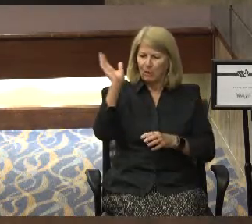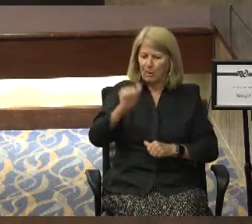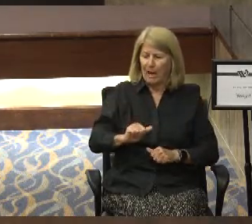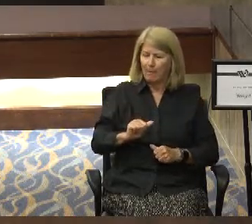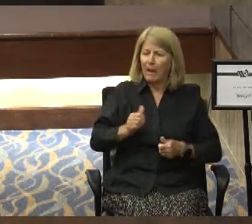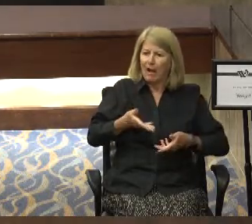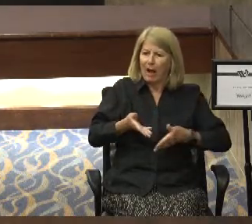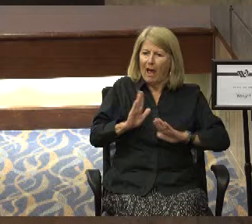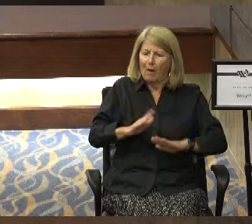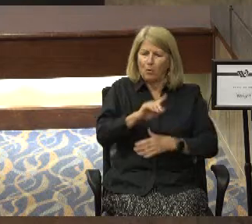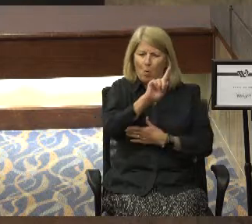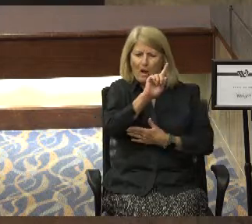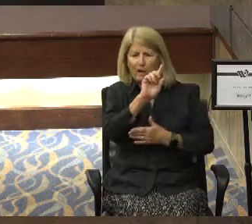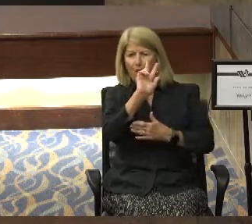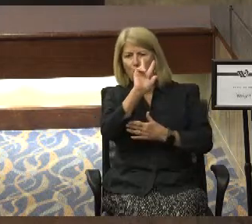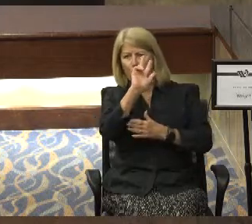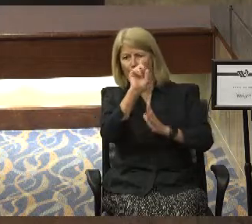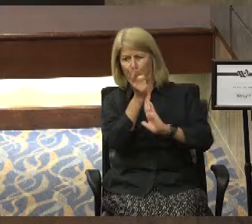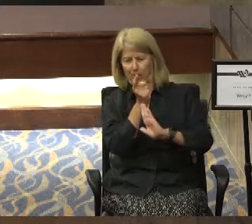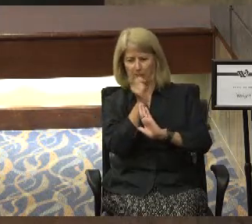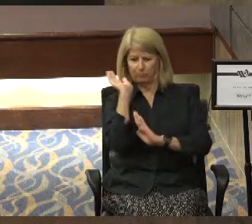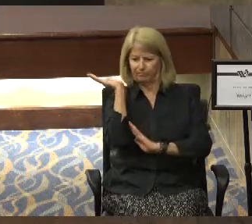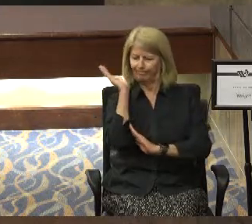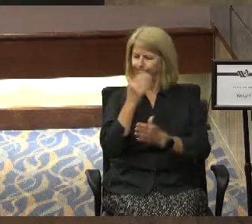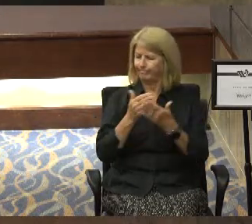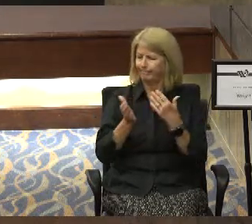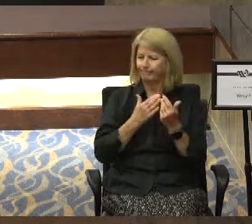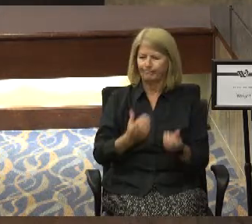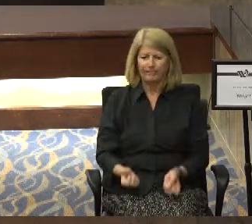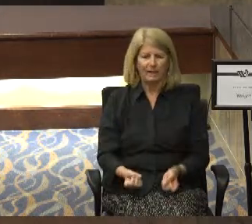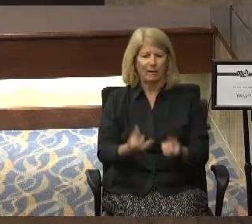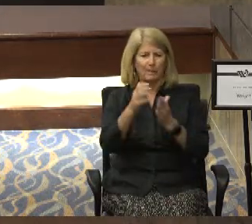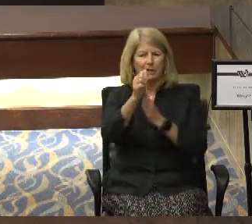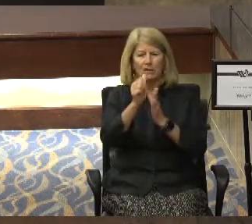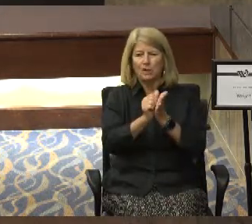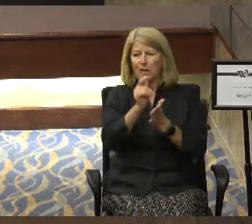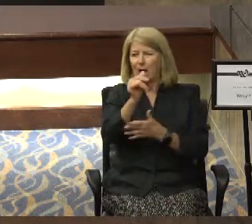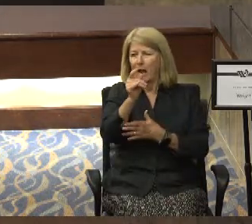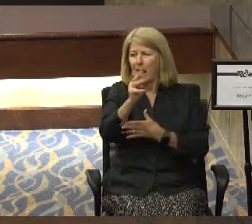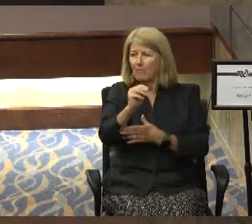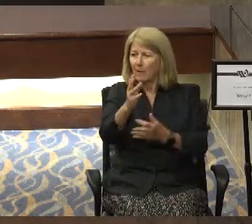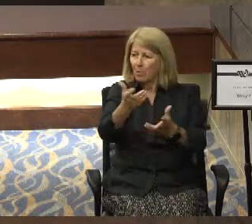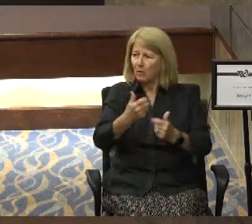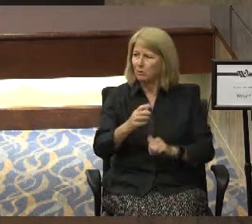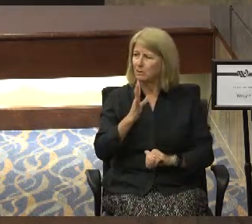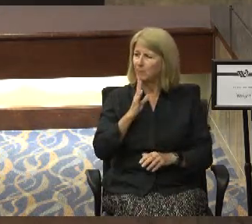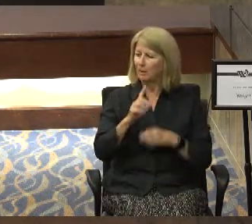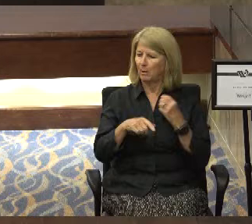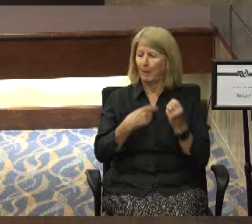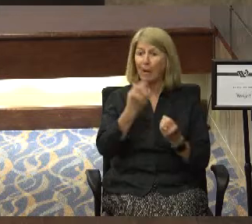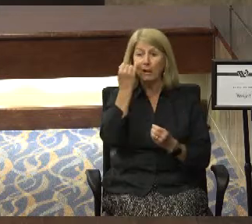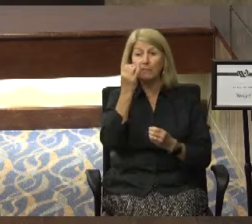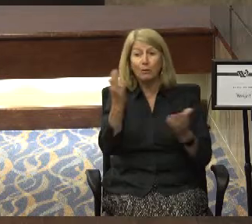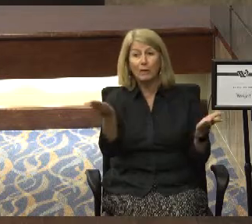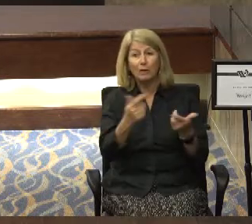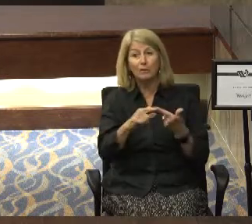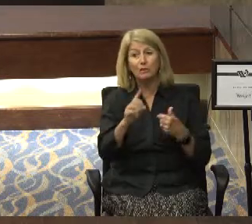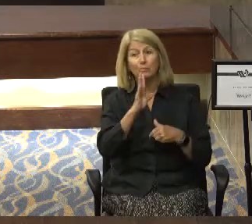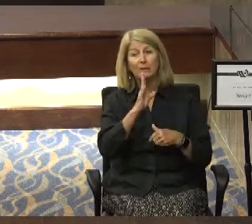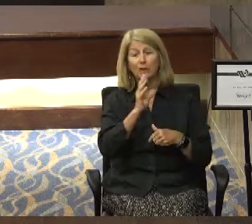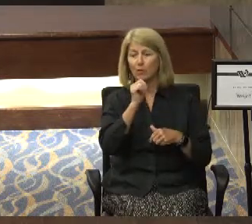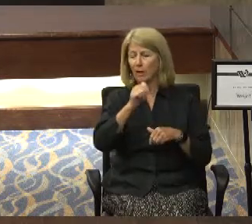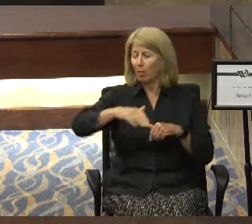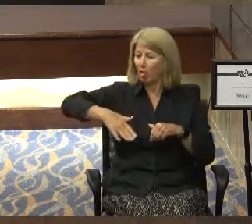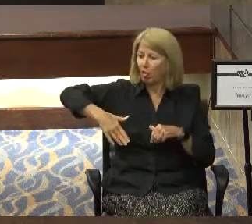1 3-minute presentation regardless of the number of agenda items the speaker wishes to address. If you're here to speak and have not filled